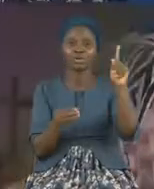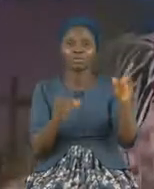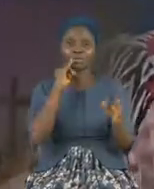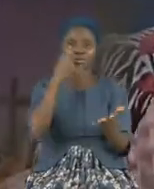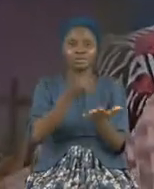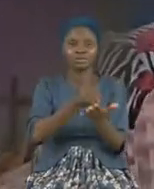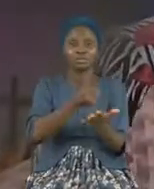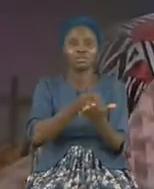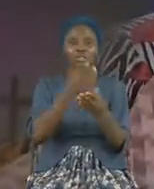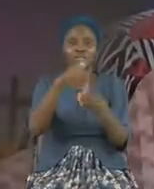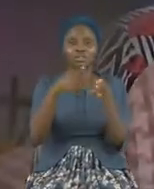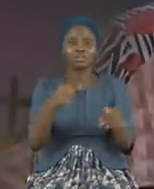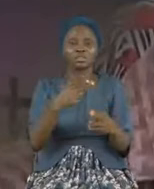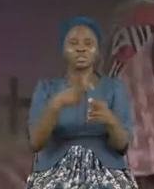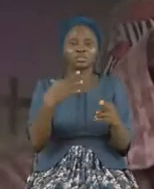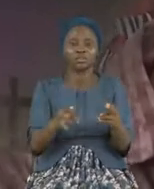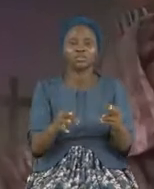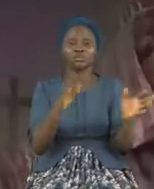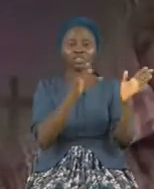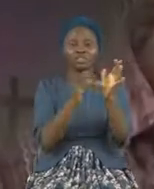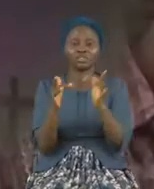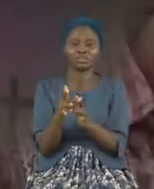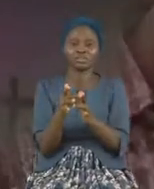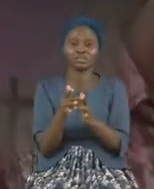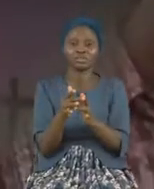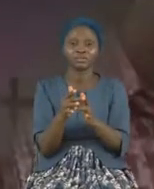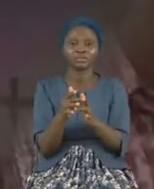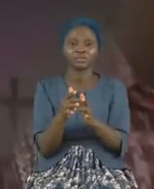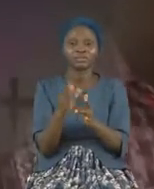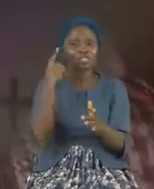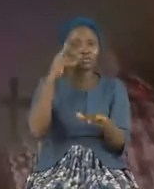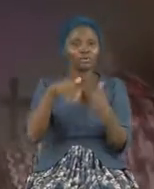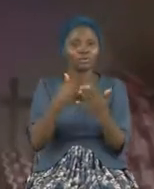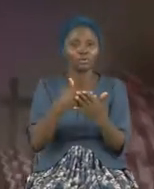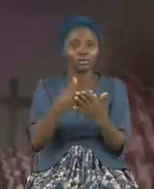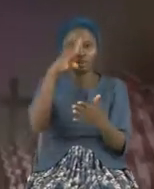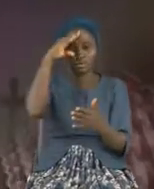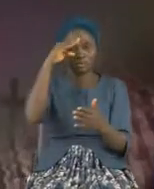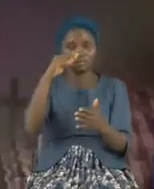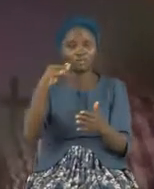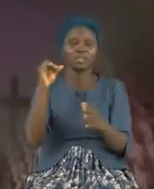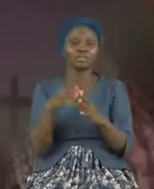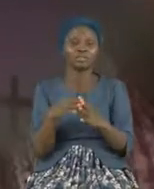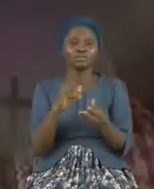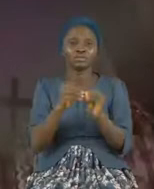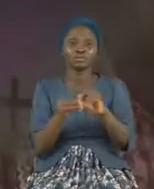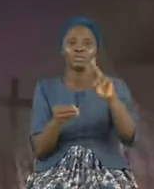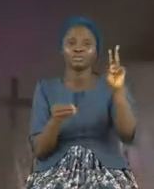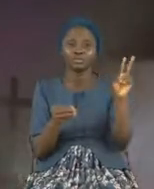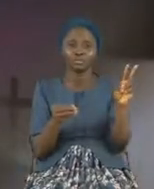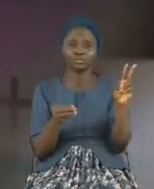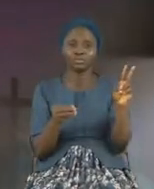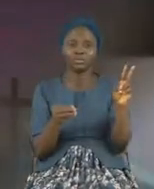the name of Jesus for all men. Number two, triumph for